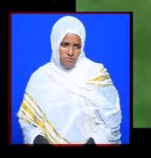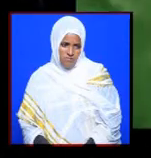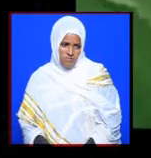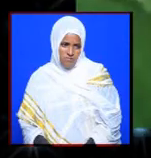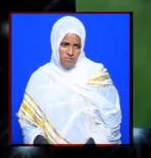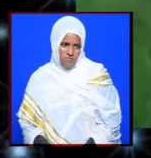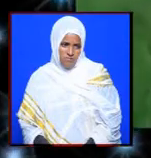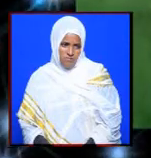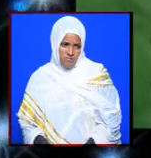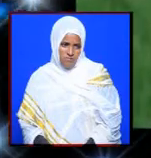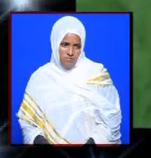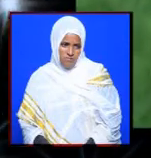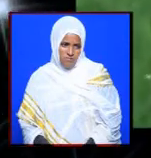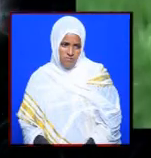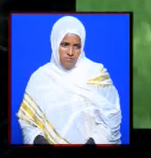Eat quickly.